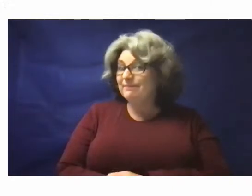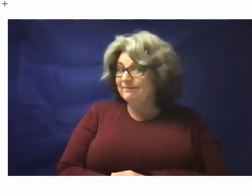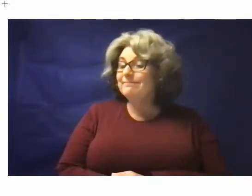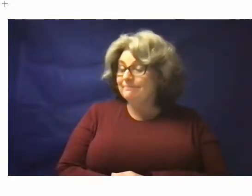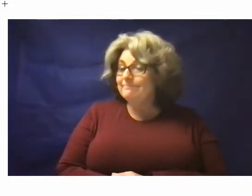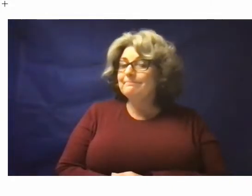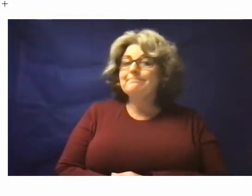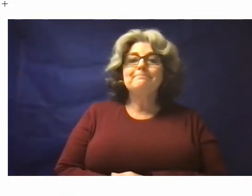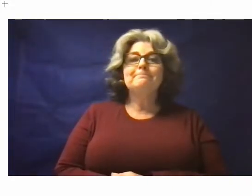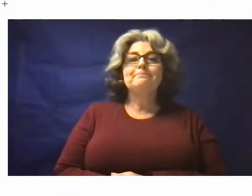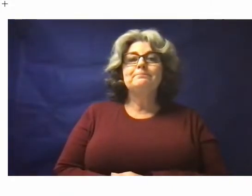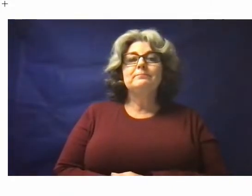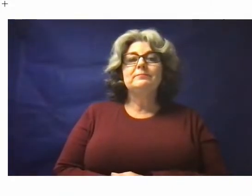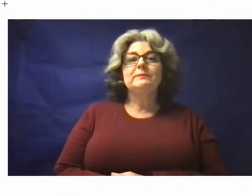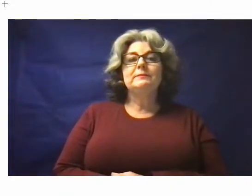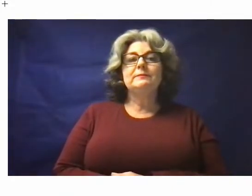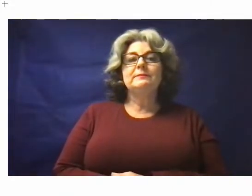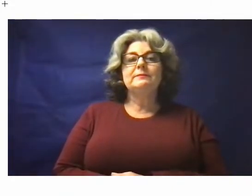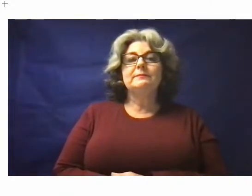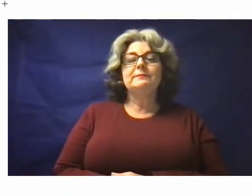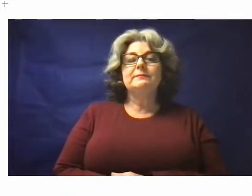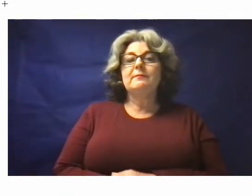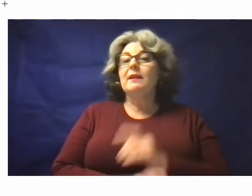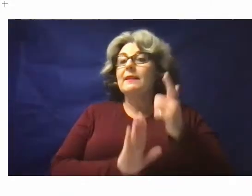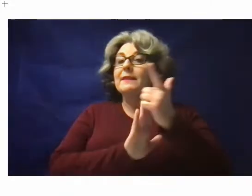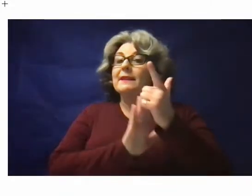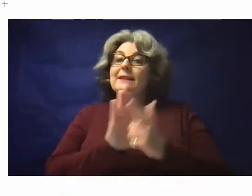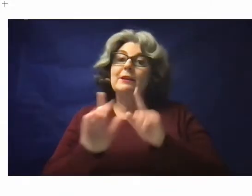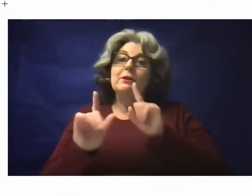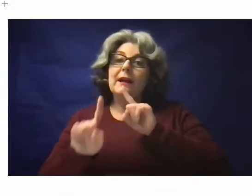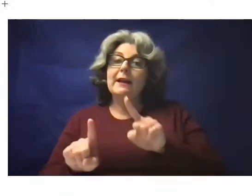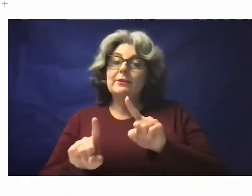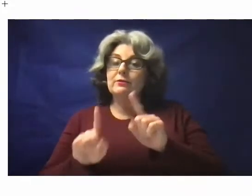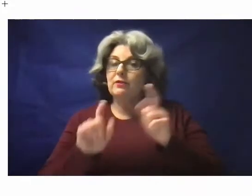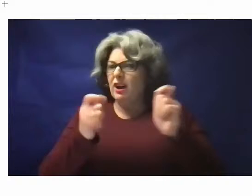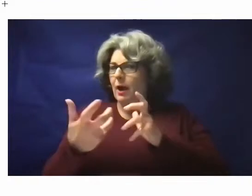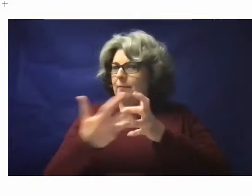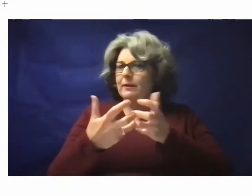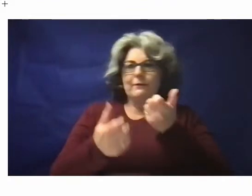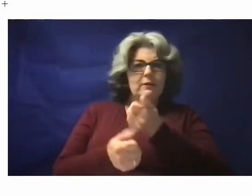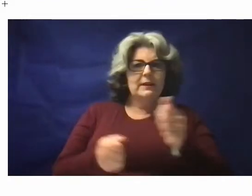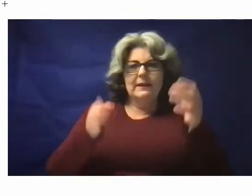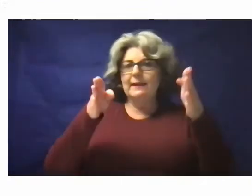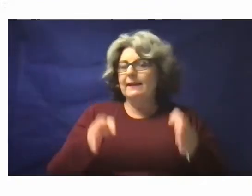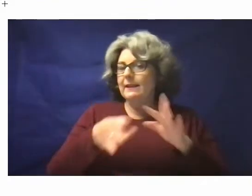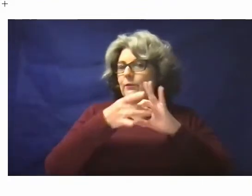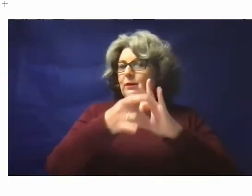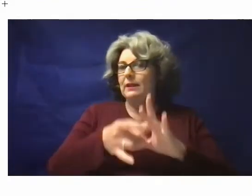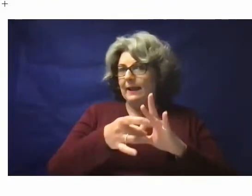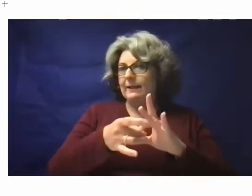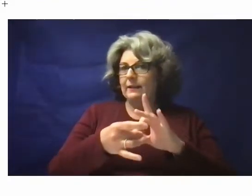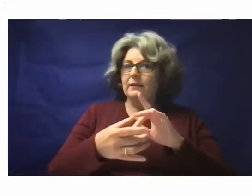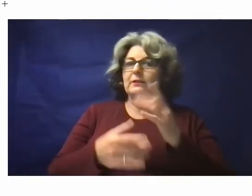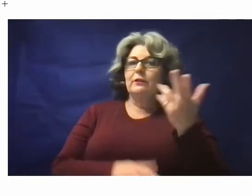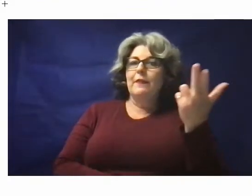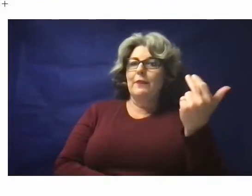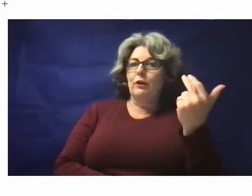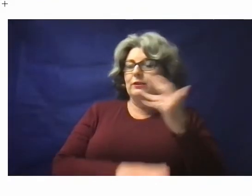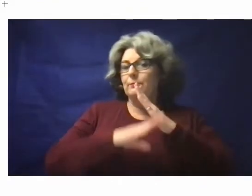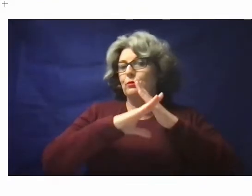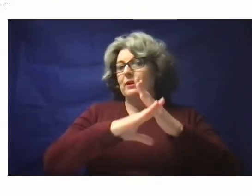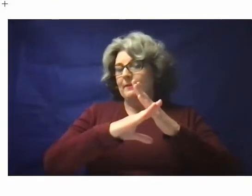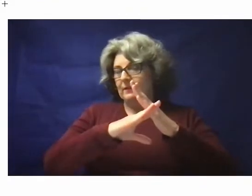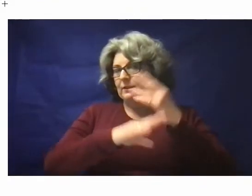long answer and legalistic answer is that accommodation is for any need relating to one of the 13 prohibited grounds